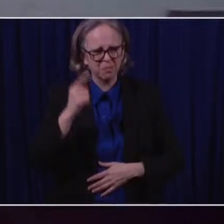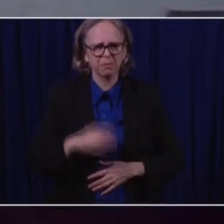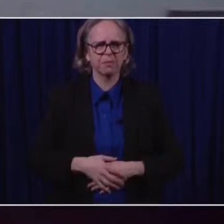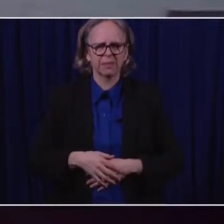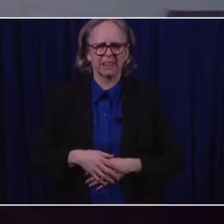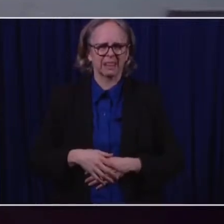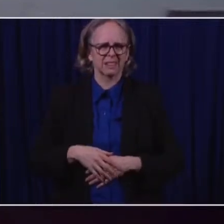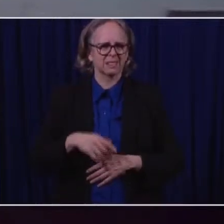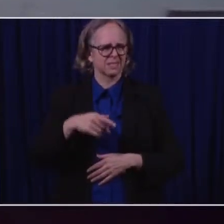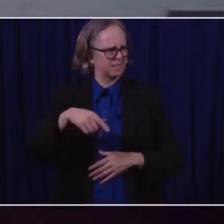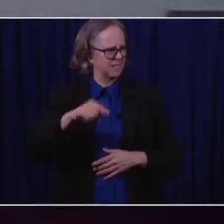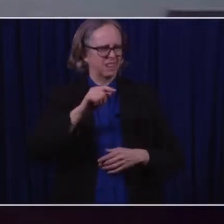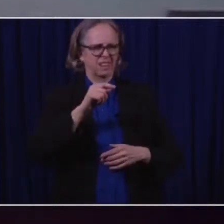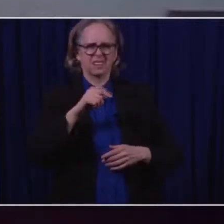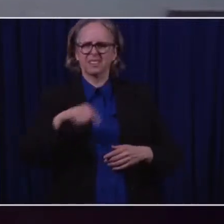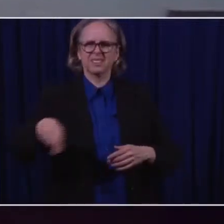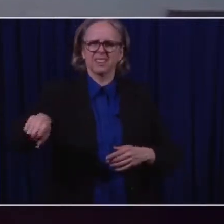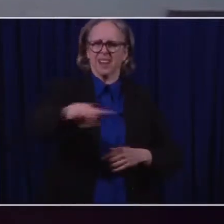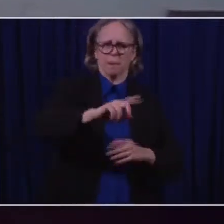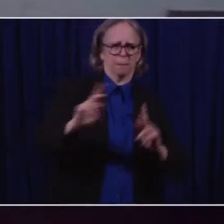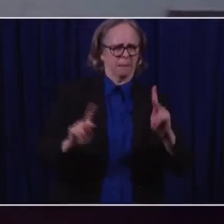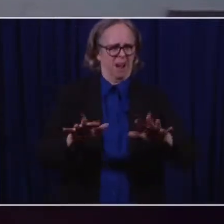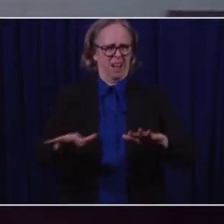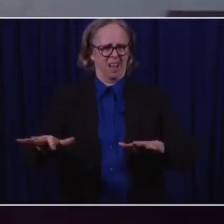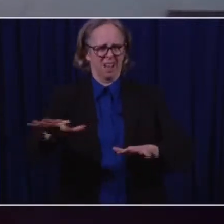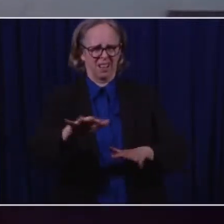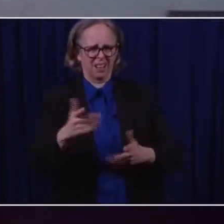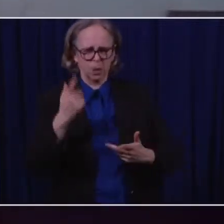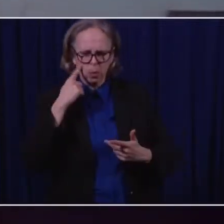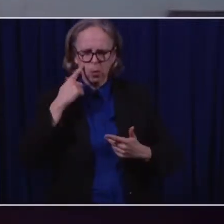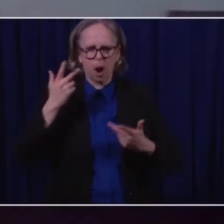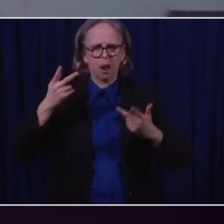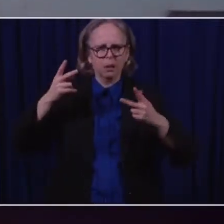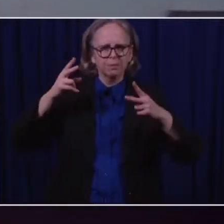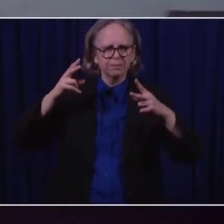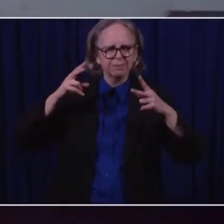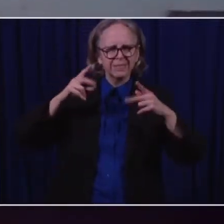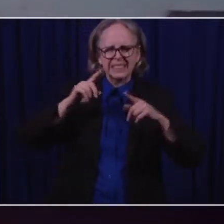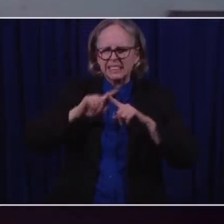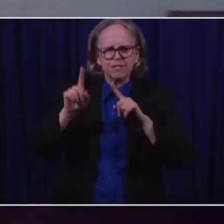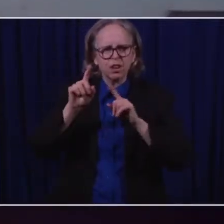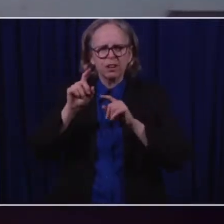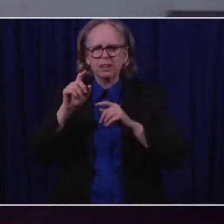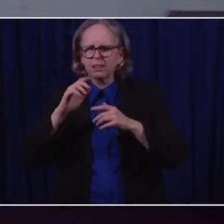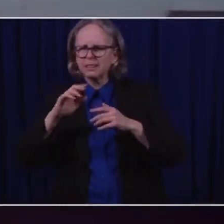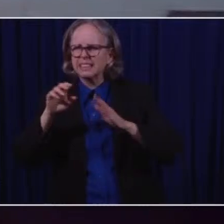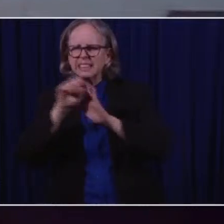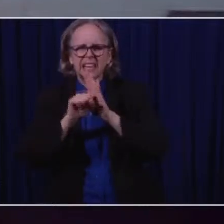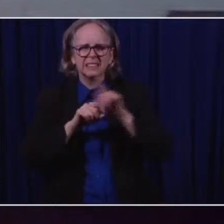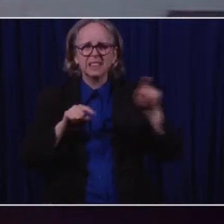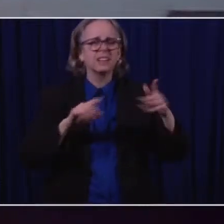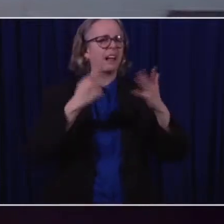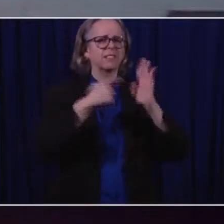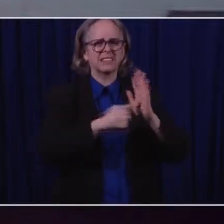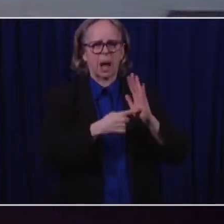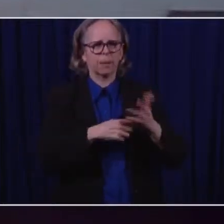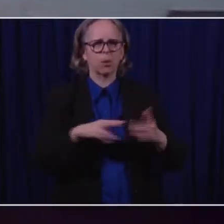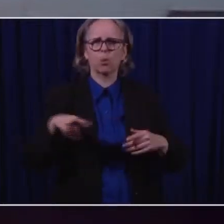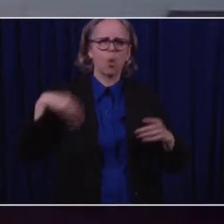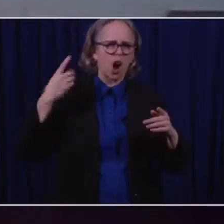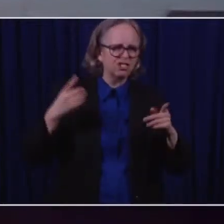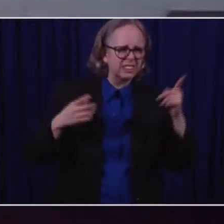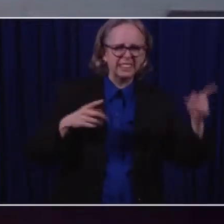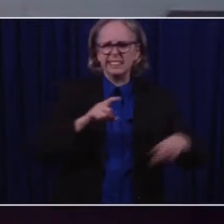in Washington State in December and Texas last July. But I understand the concern. I'm